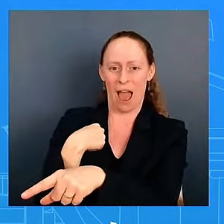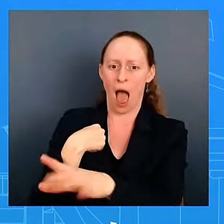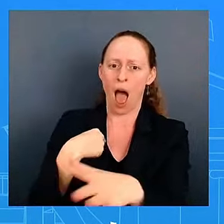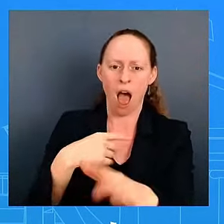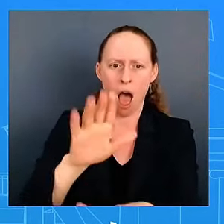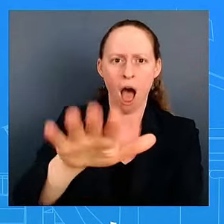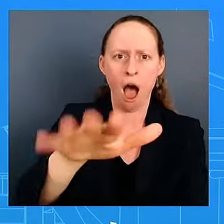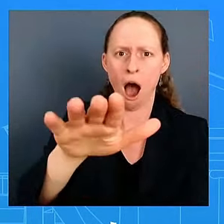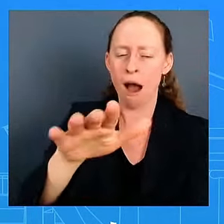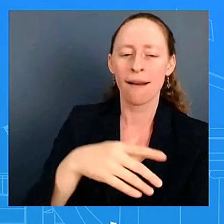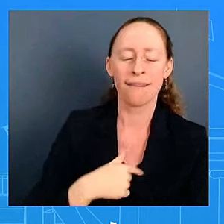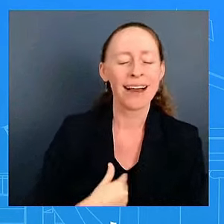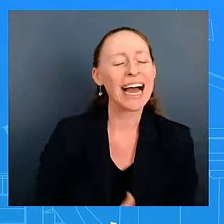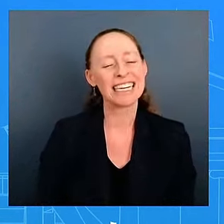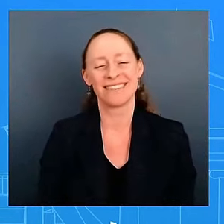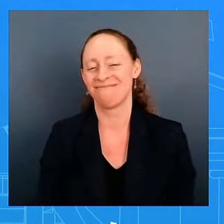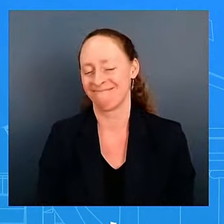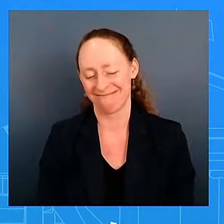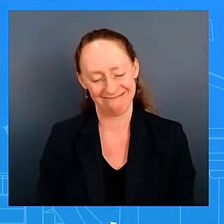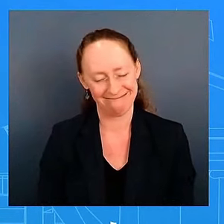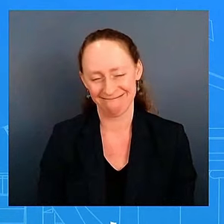Give me a second. On